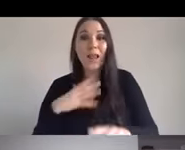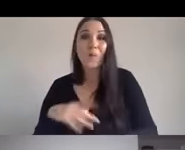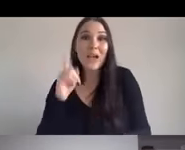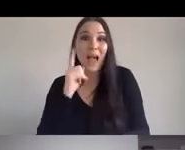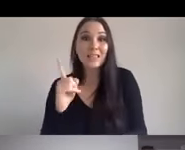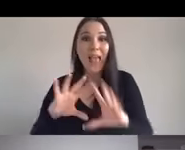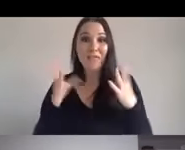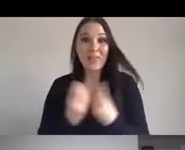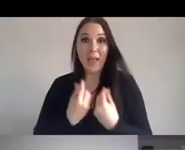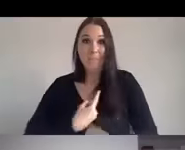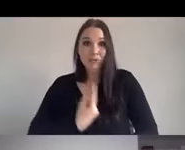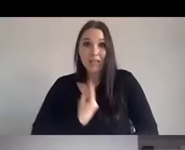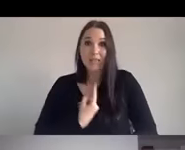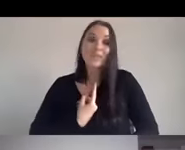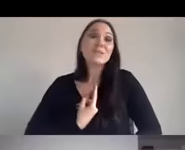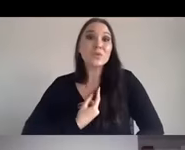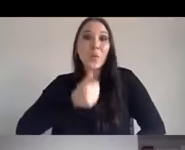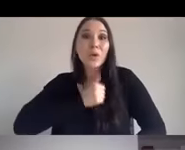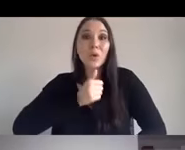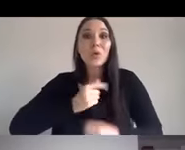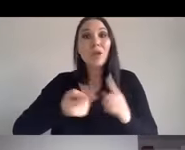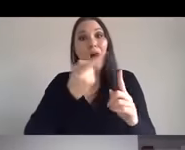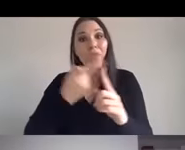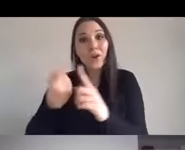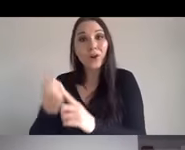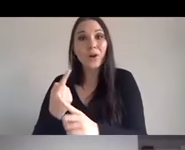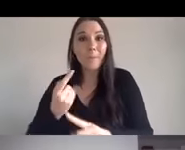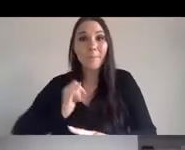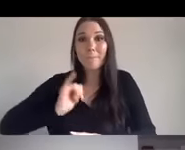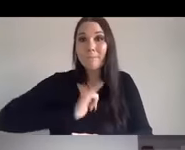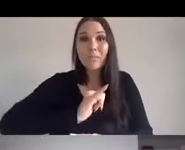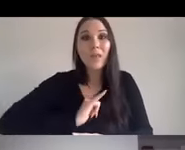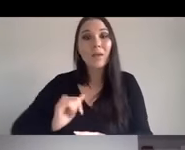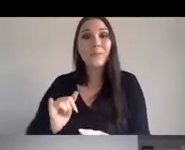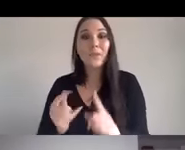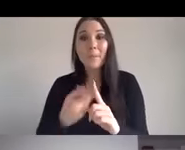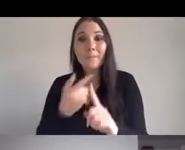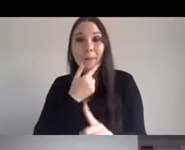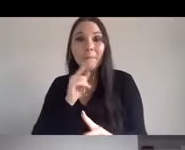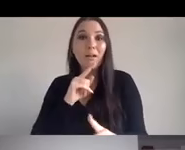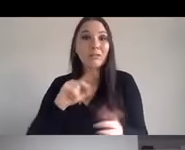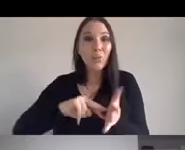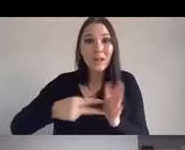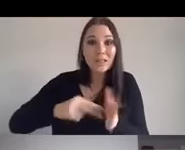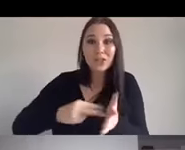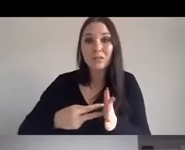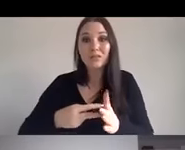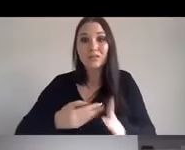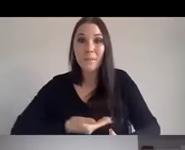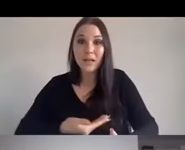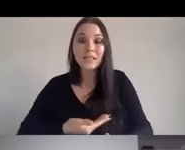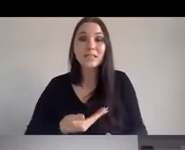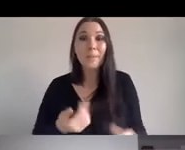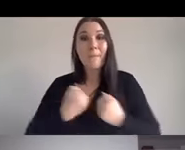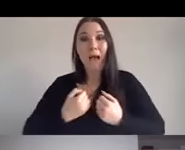everything on our own. So we use as well for POCs, we use ROS and all that stuff, right? This is really, from my